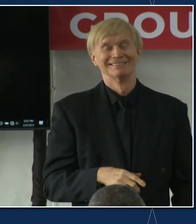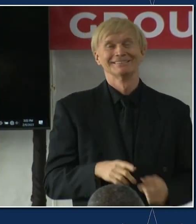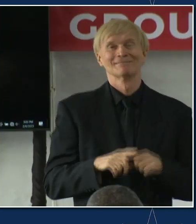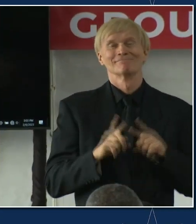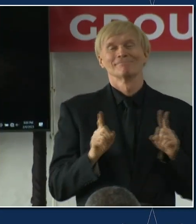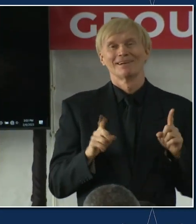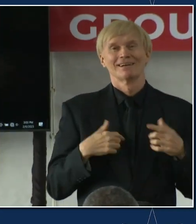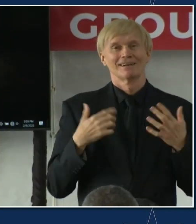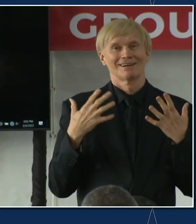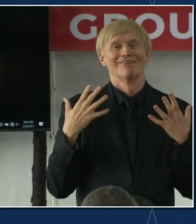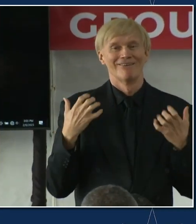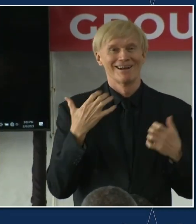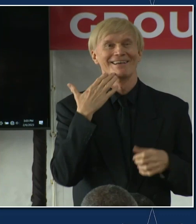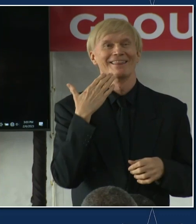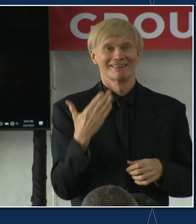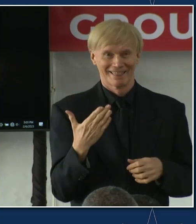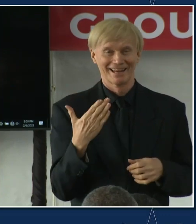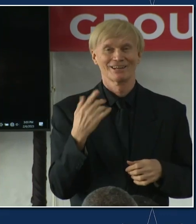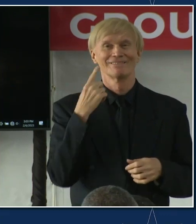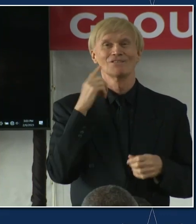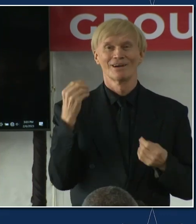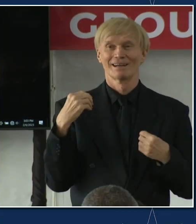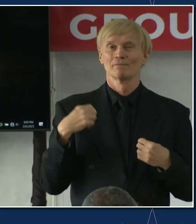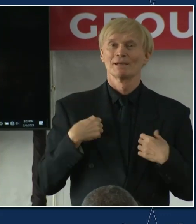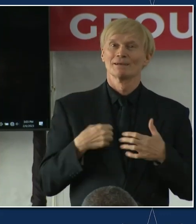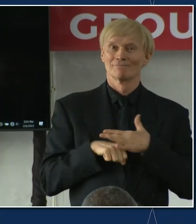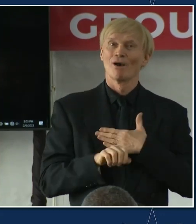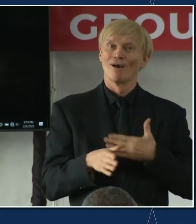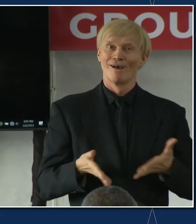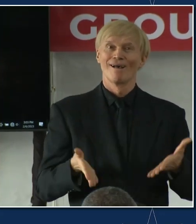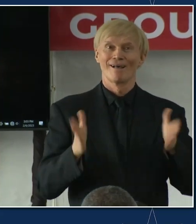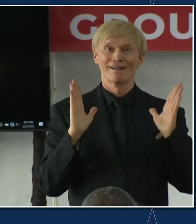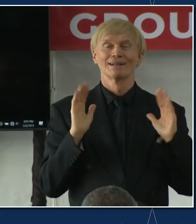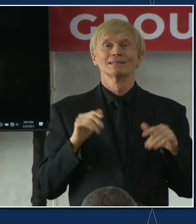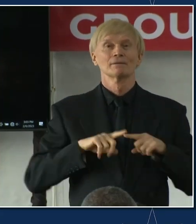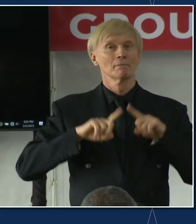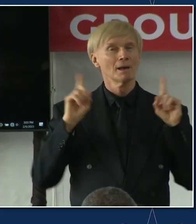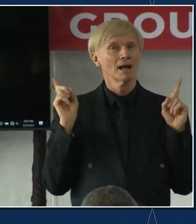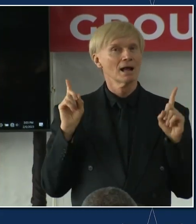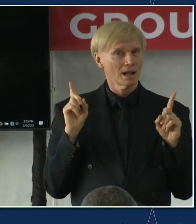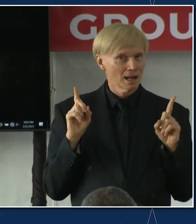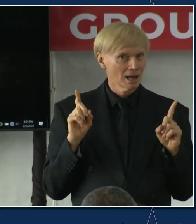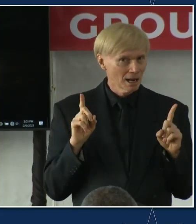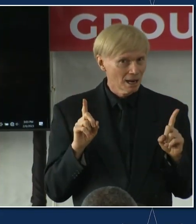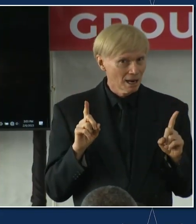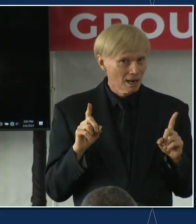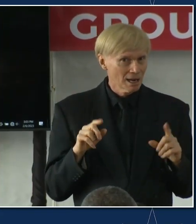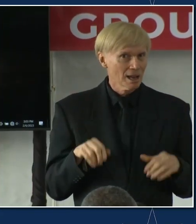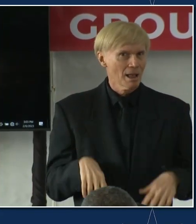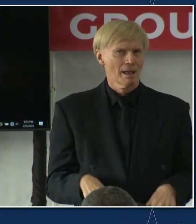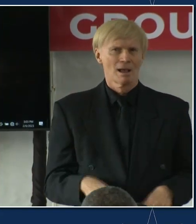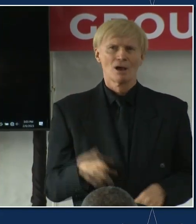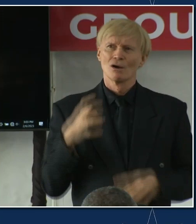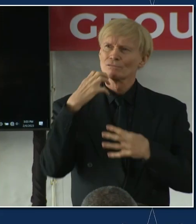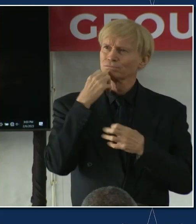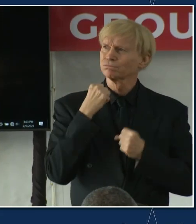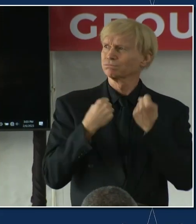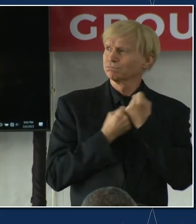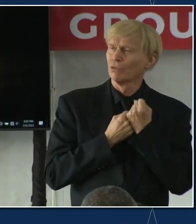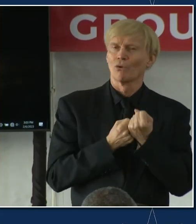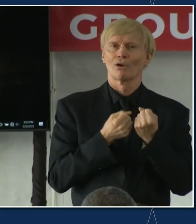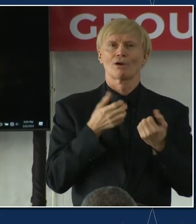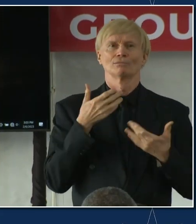But I want to thank you not only for giving me life, but most importantly, being the most loving,